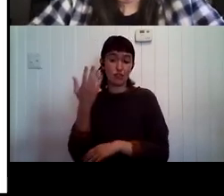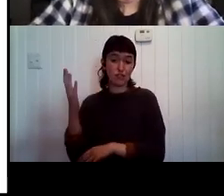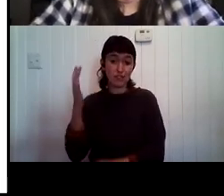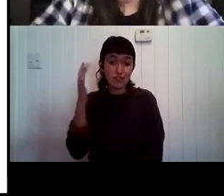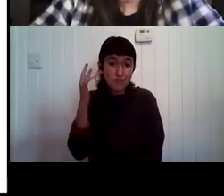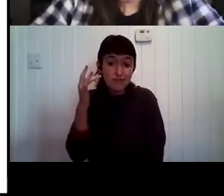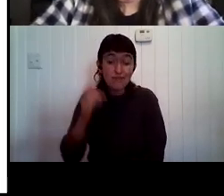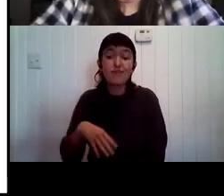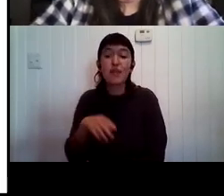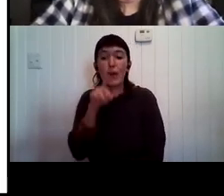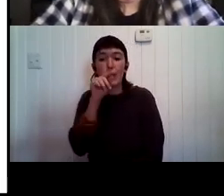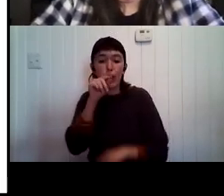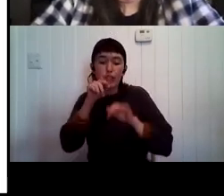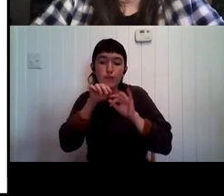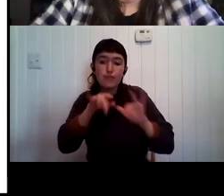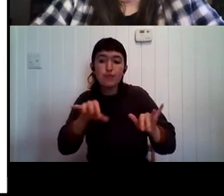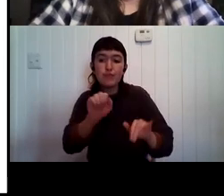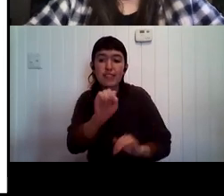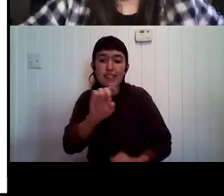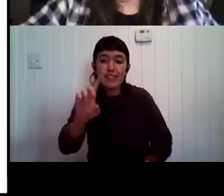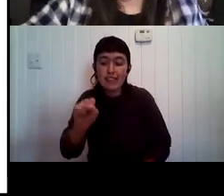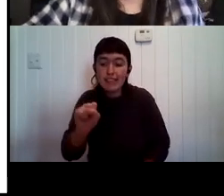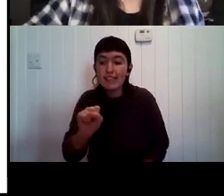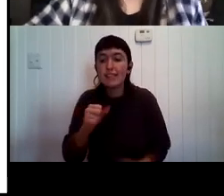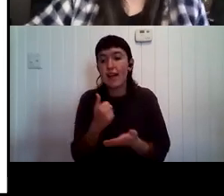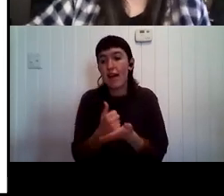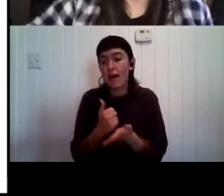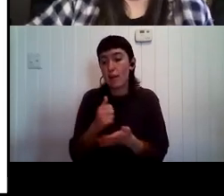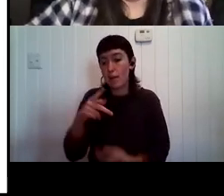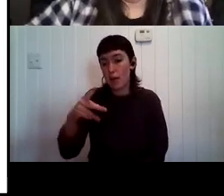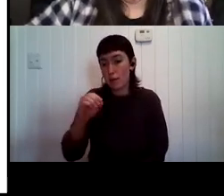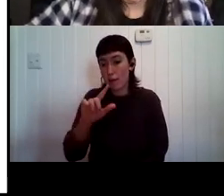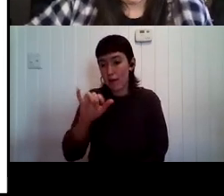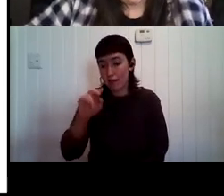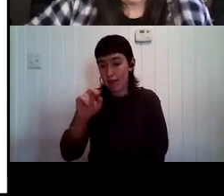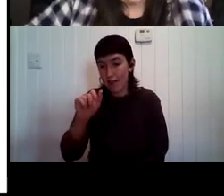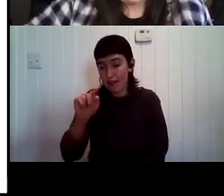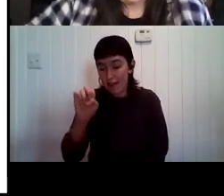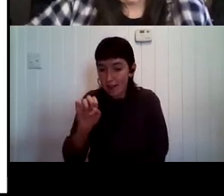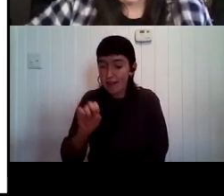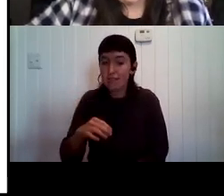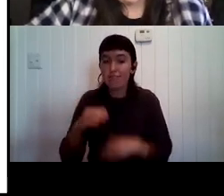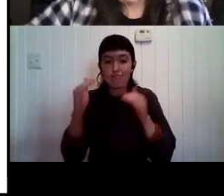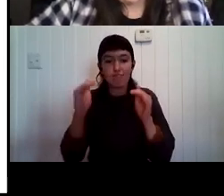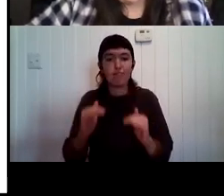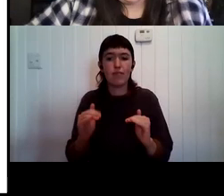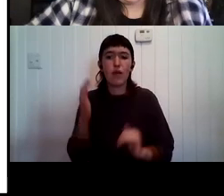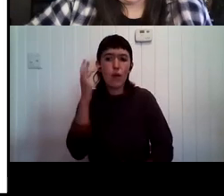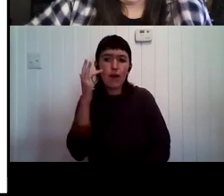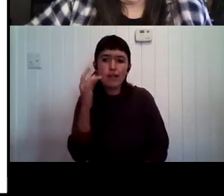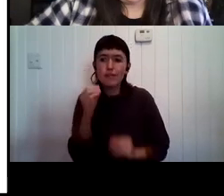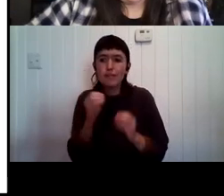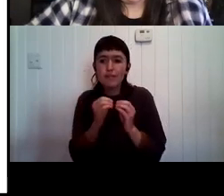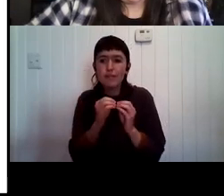seeds and they help with pollination as well. Why are there more mice? because the eagles and the hawks are gone. Why are there